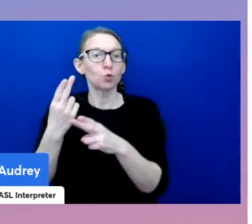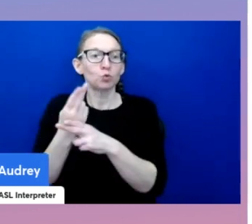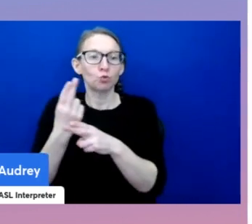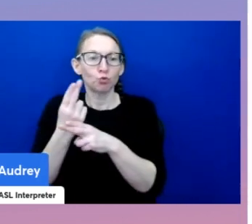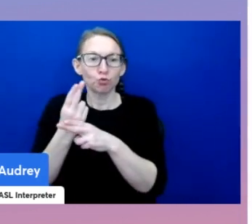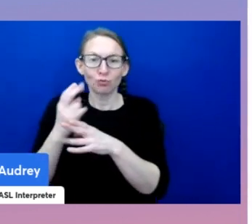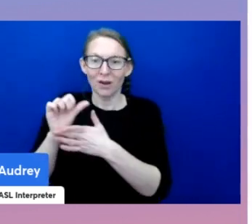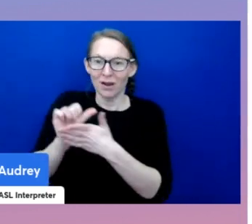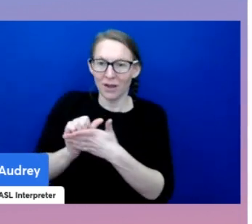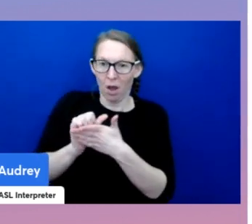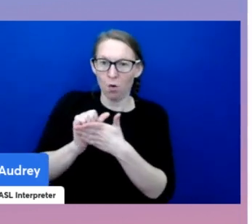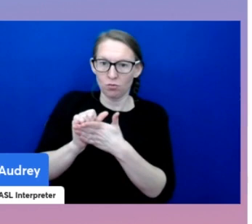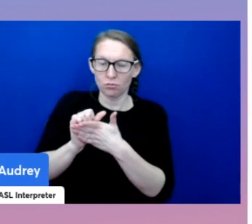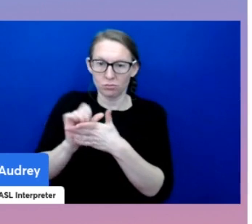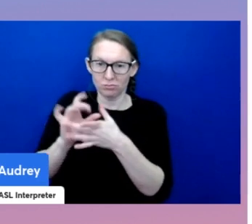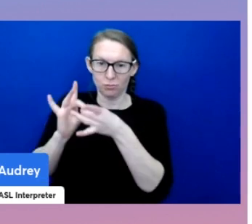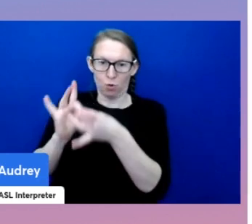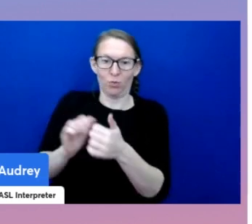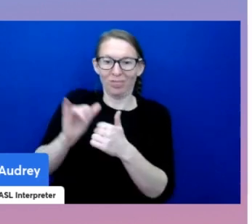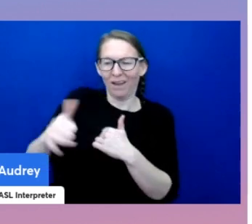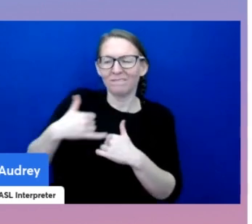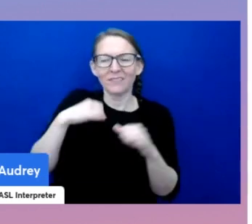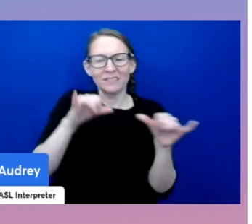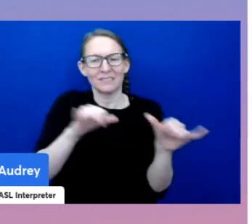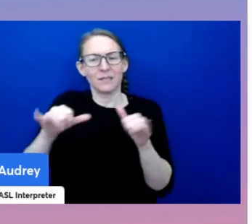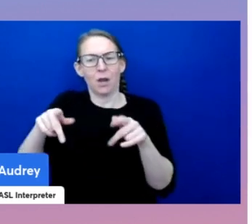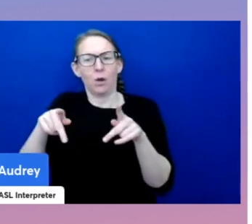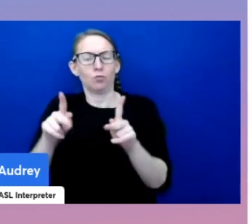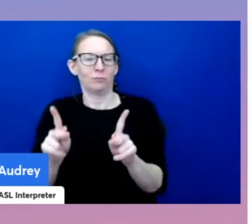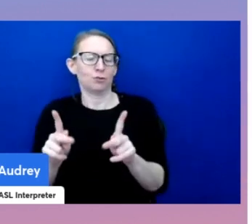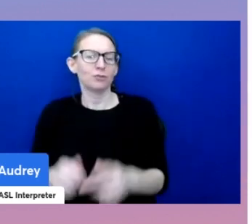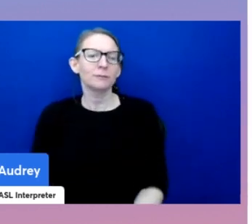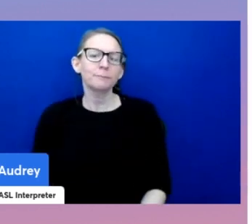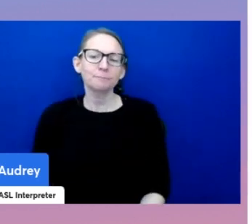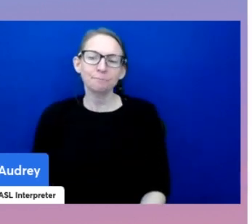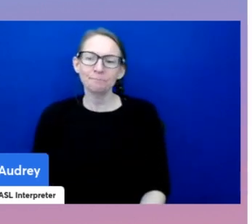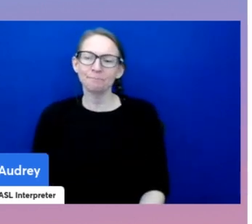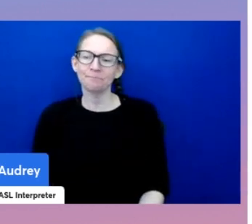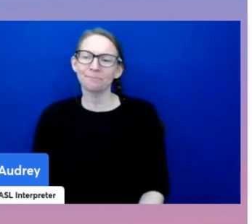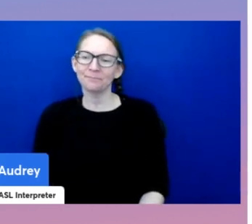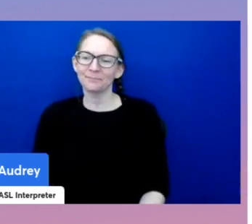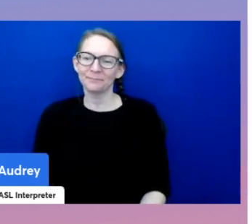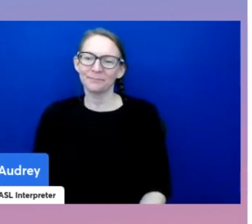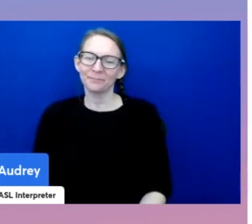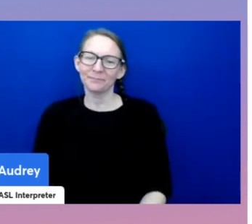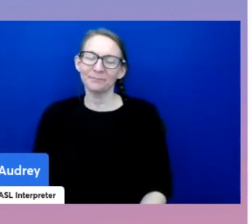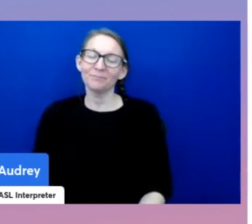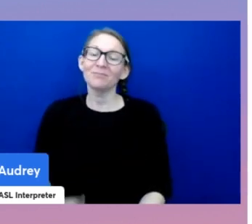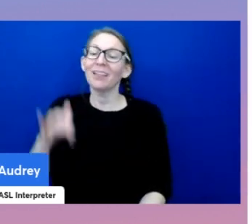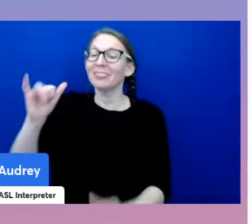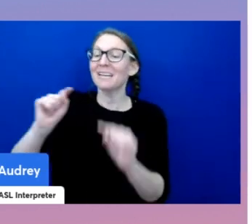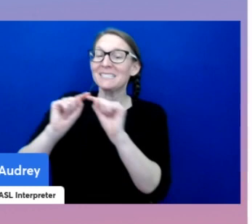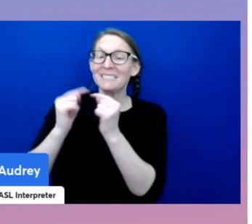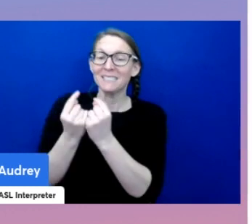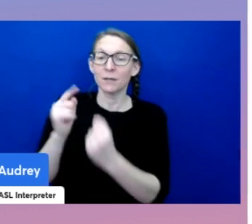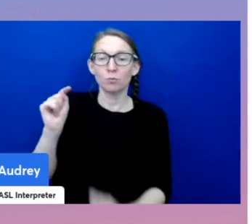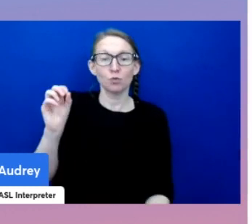associated with that user account and have the same permissions as that user account. The team token